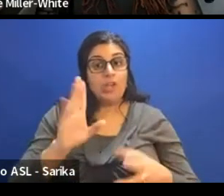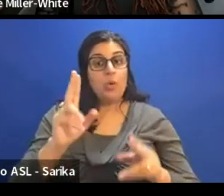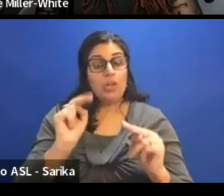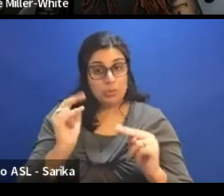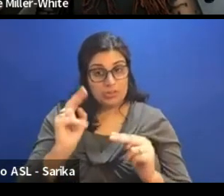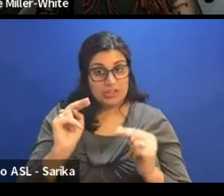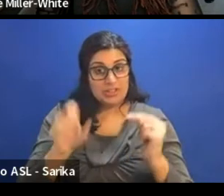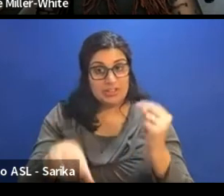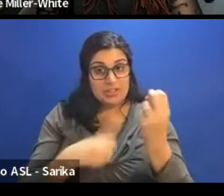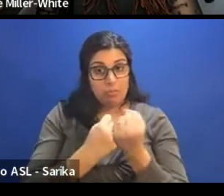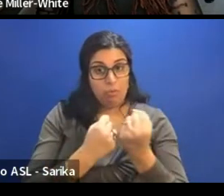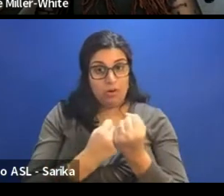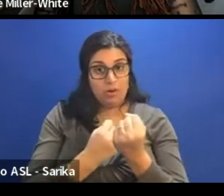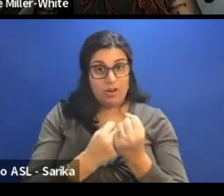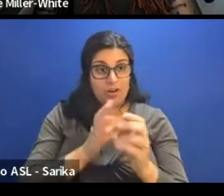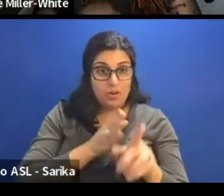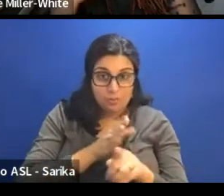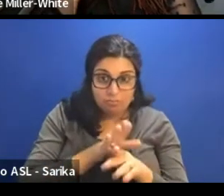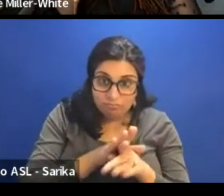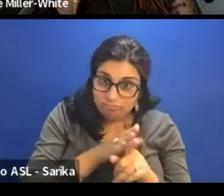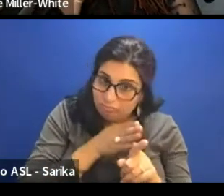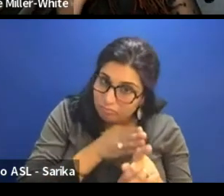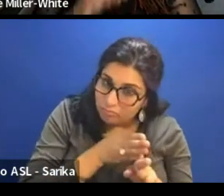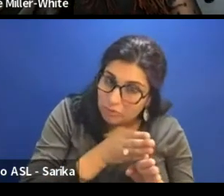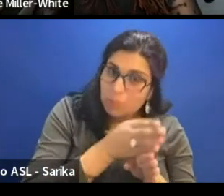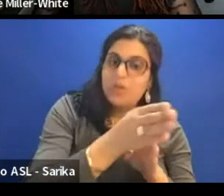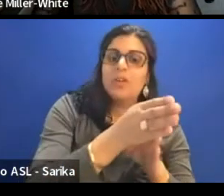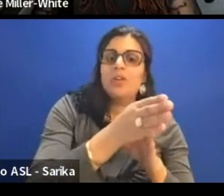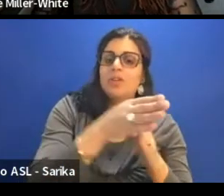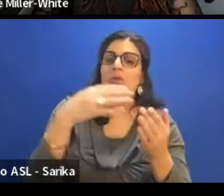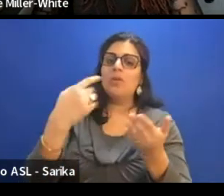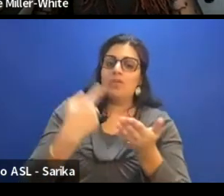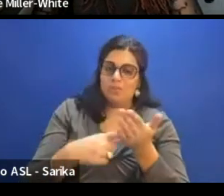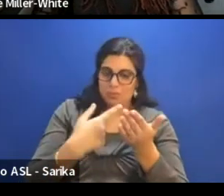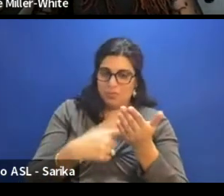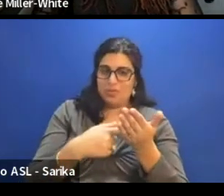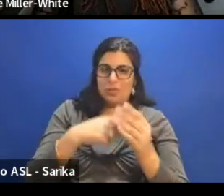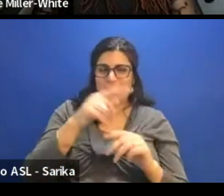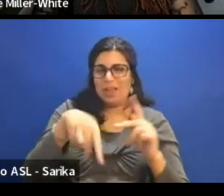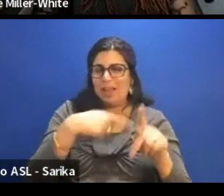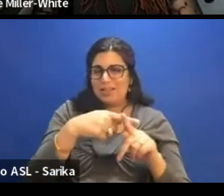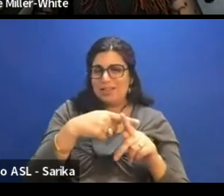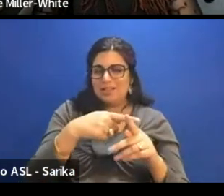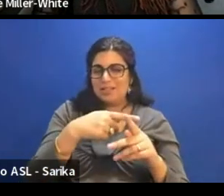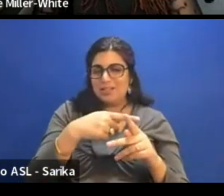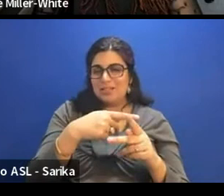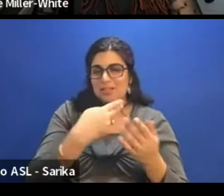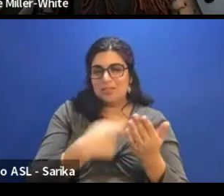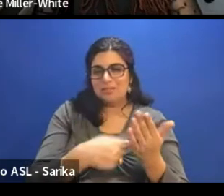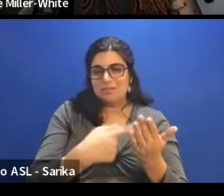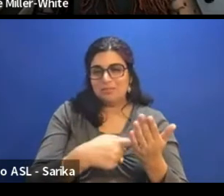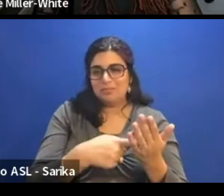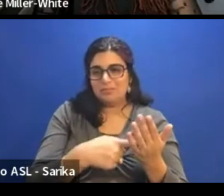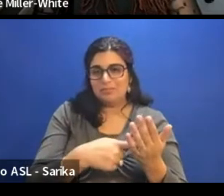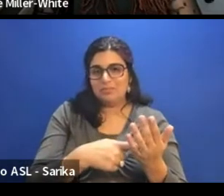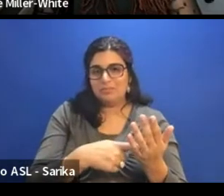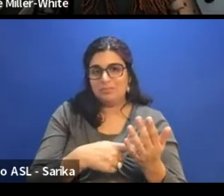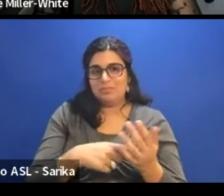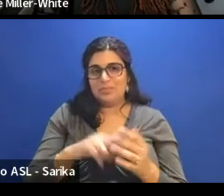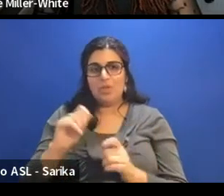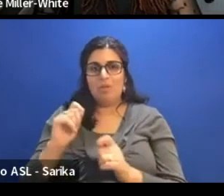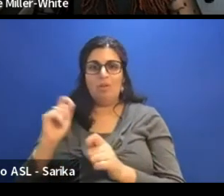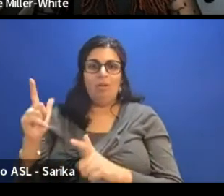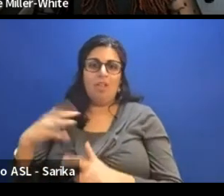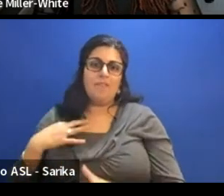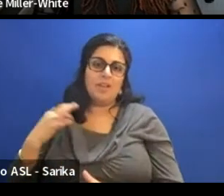the trajectory of your career. So those were the conversations that all the delegates that were nominated had.